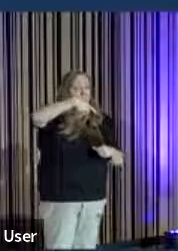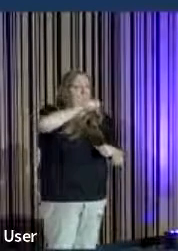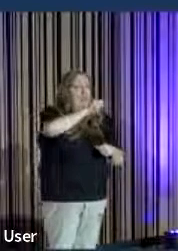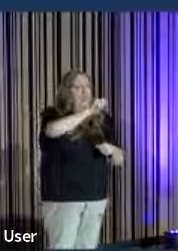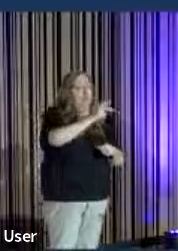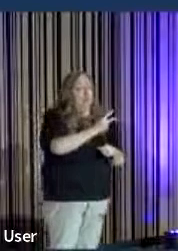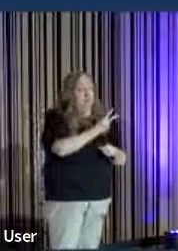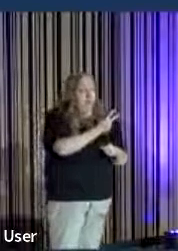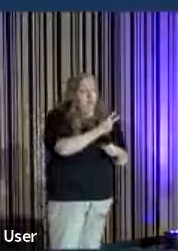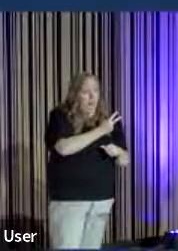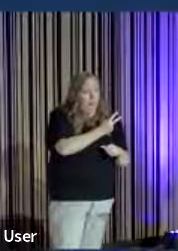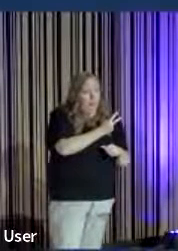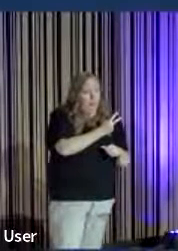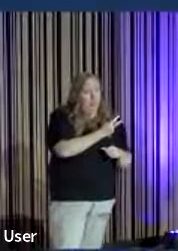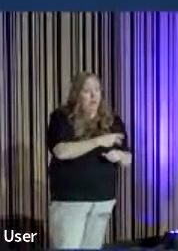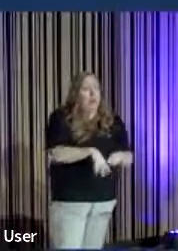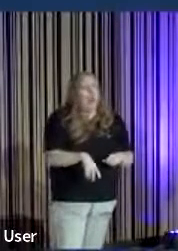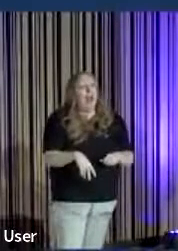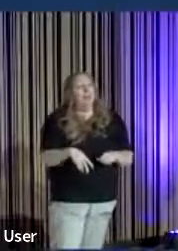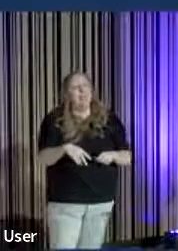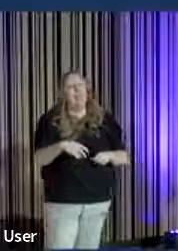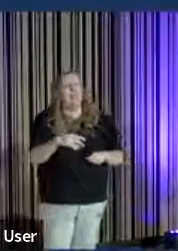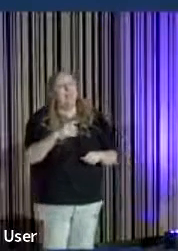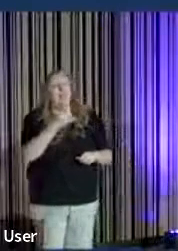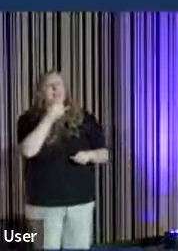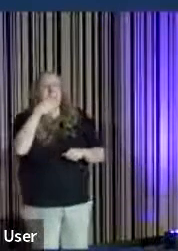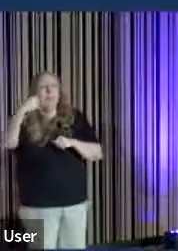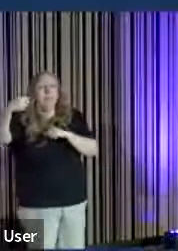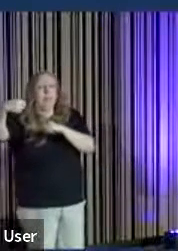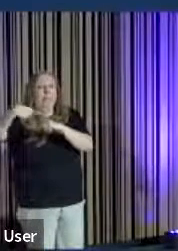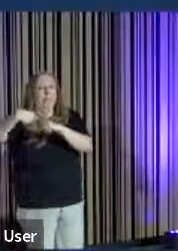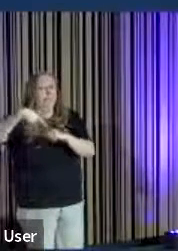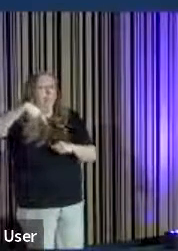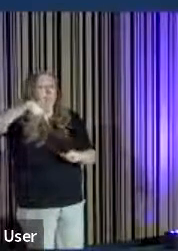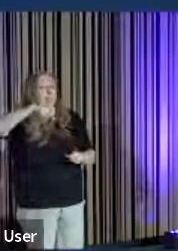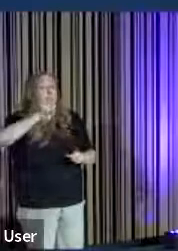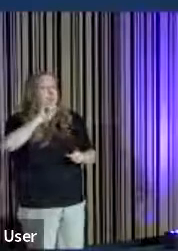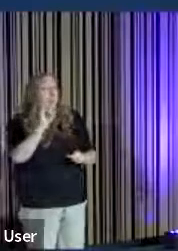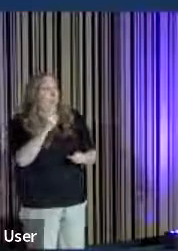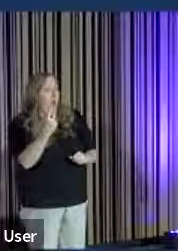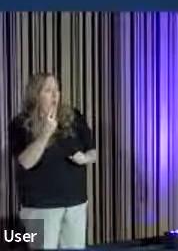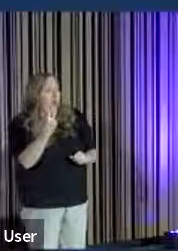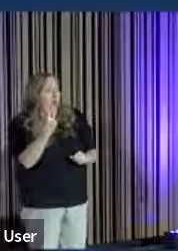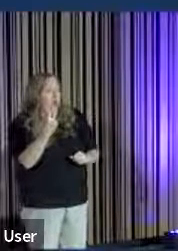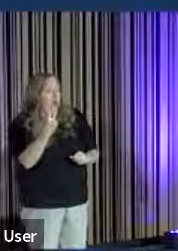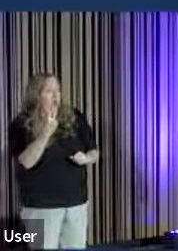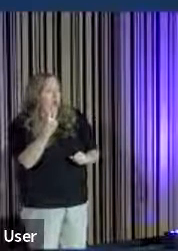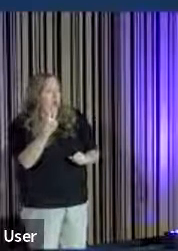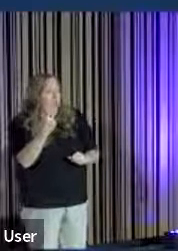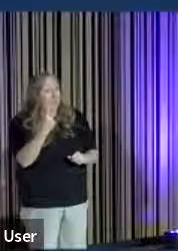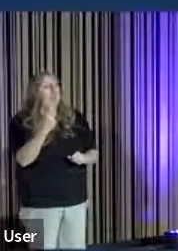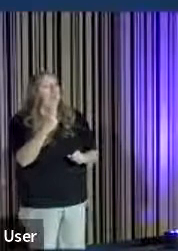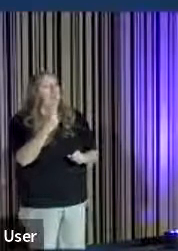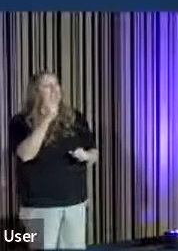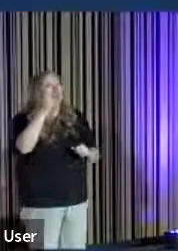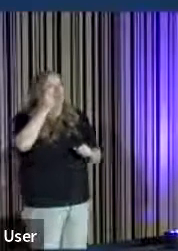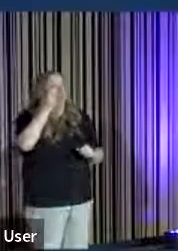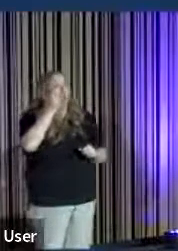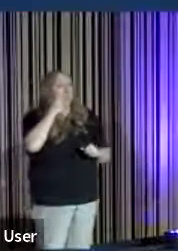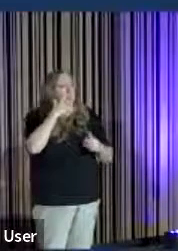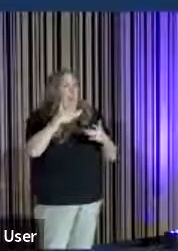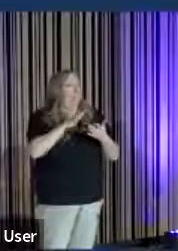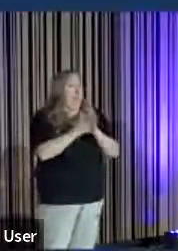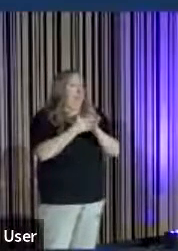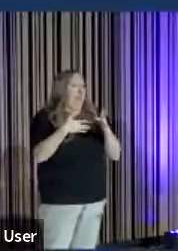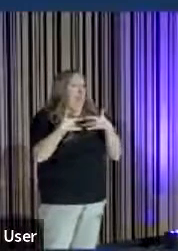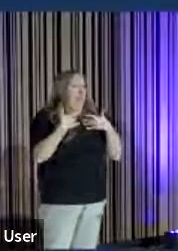strike, a photon of light can strike the second reaction center, PS1. And in each case, you excite electrons, and those get passed through a series of electron